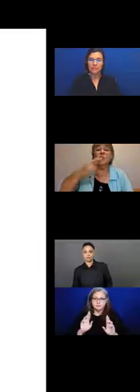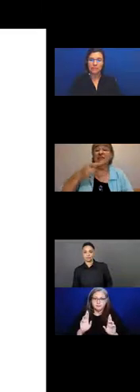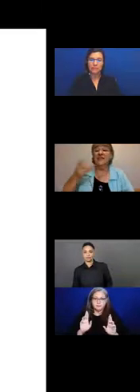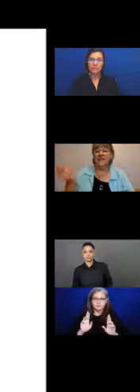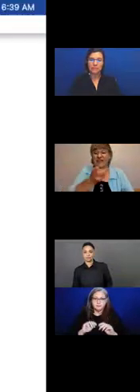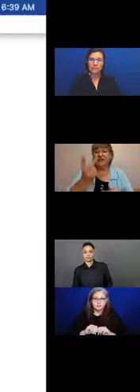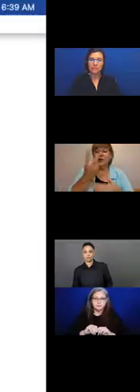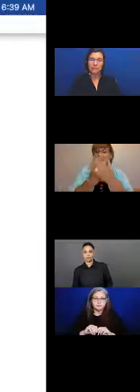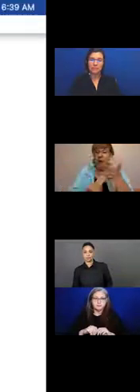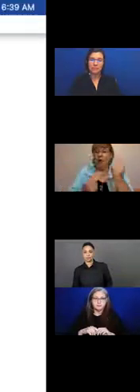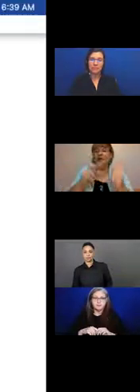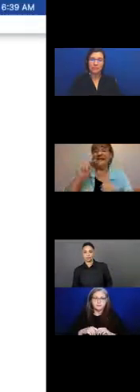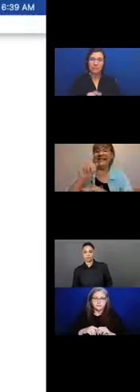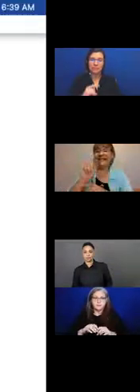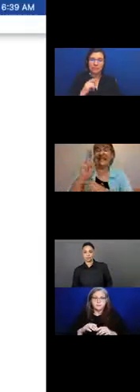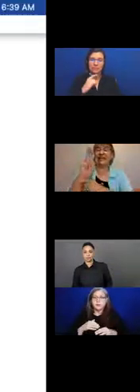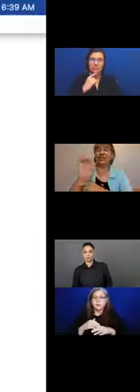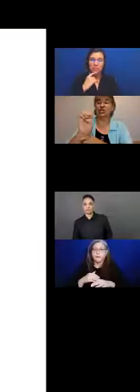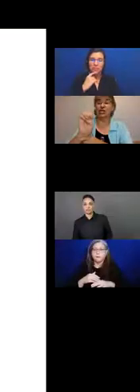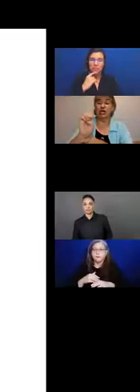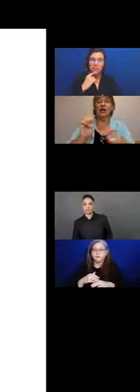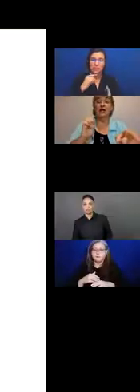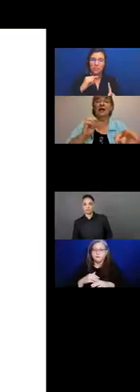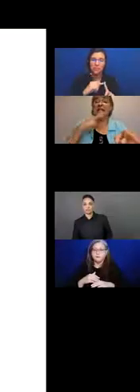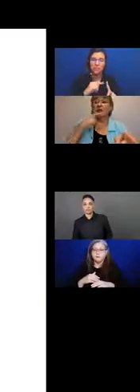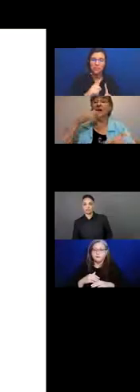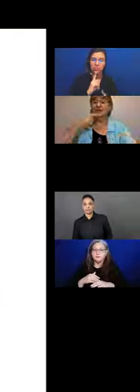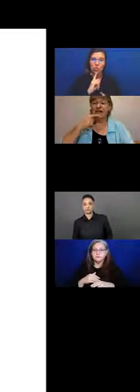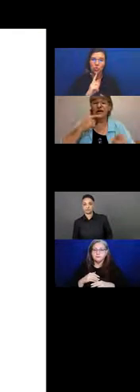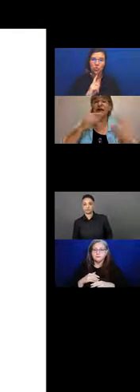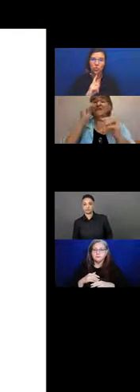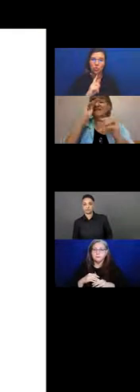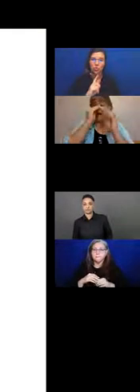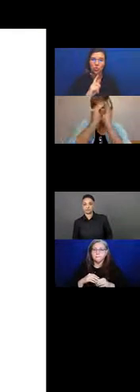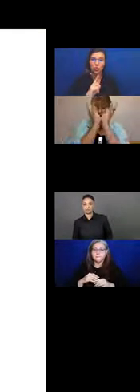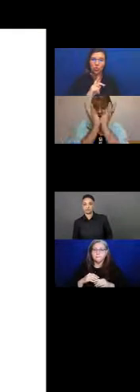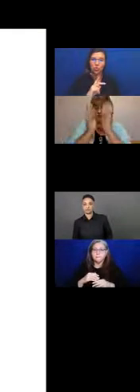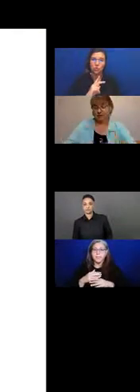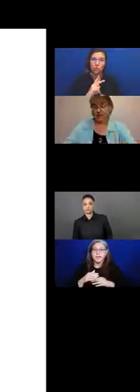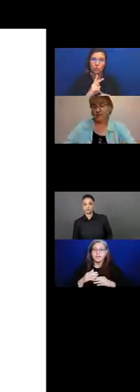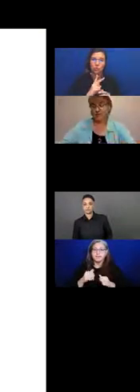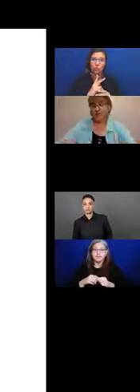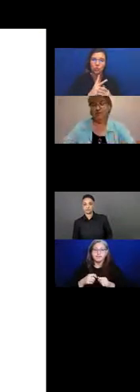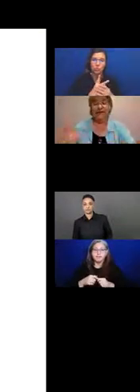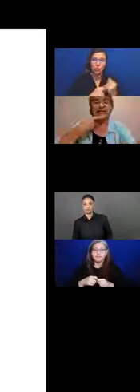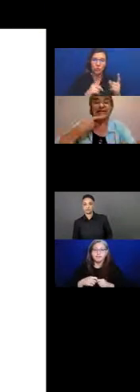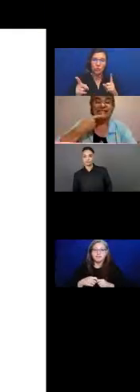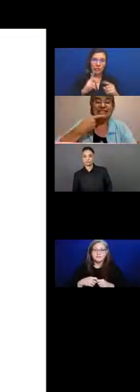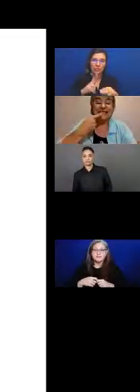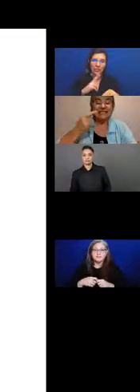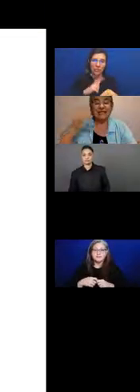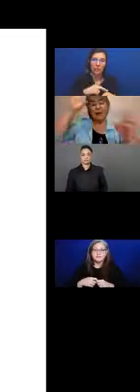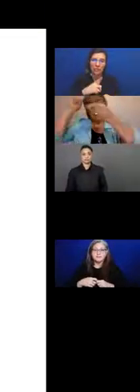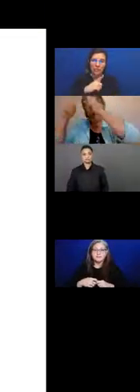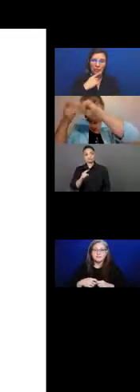So these are both nature. Hearing of hearing flowers